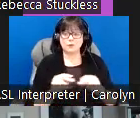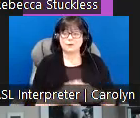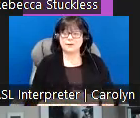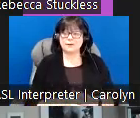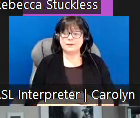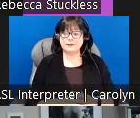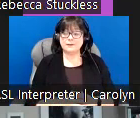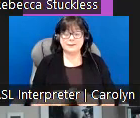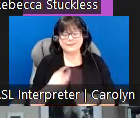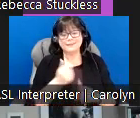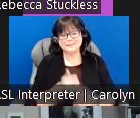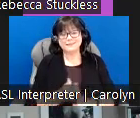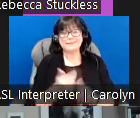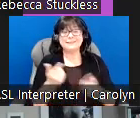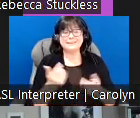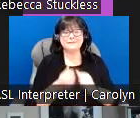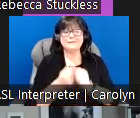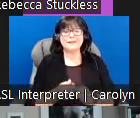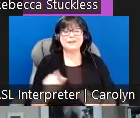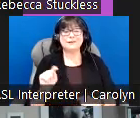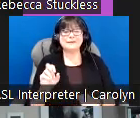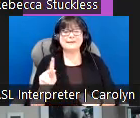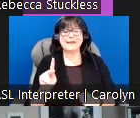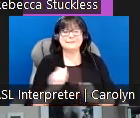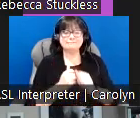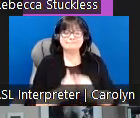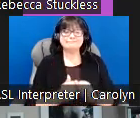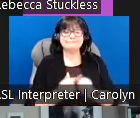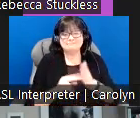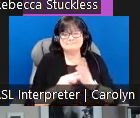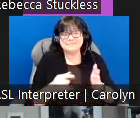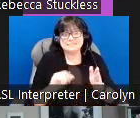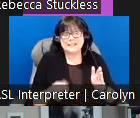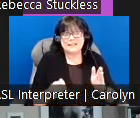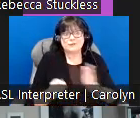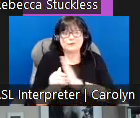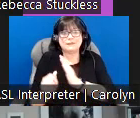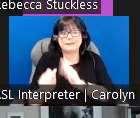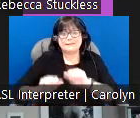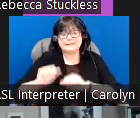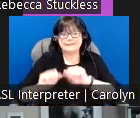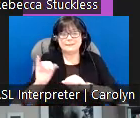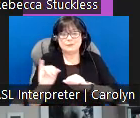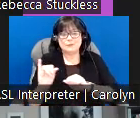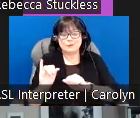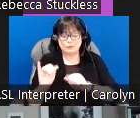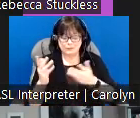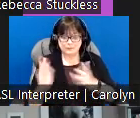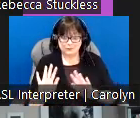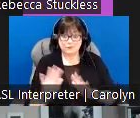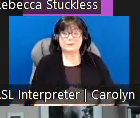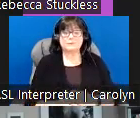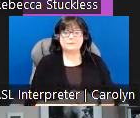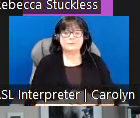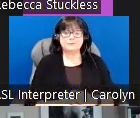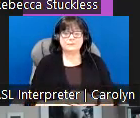that tasks need skills, and so we still have to do the skills assessment after we get the kind of a